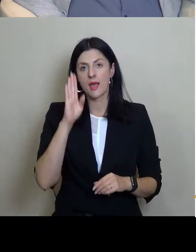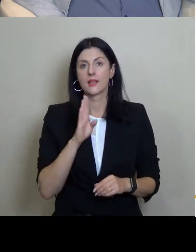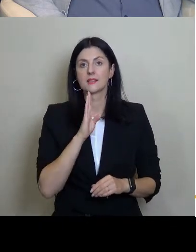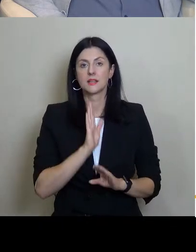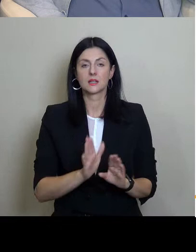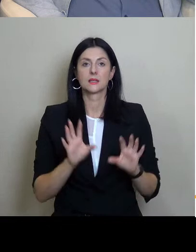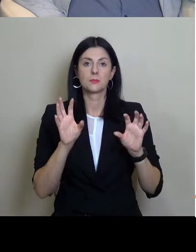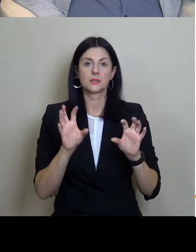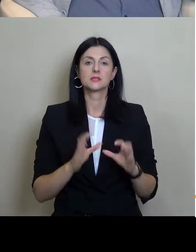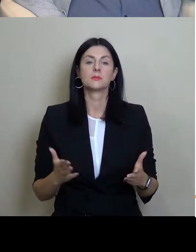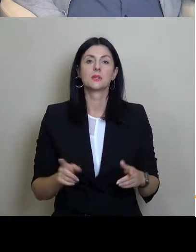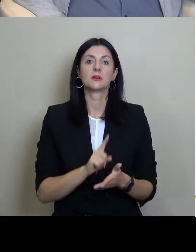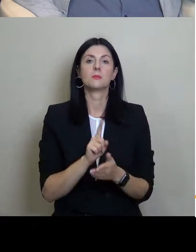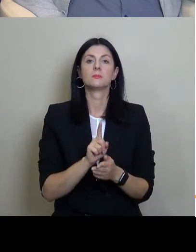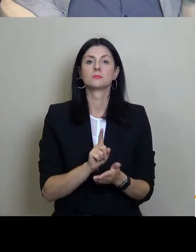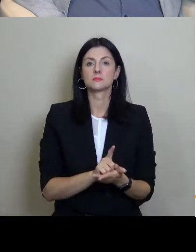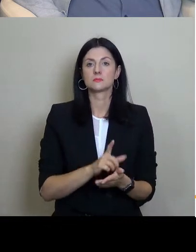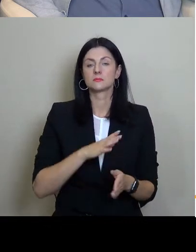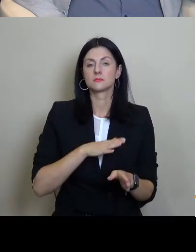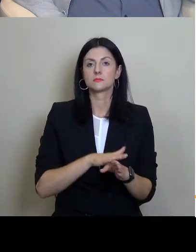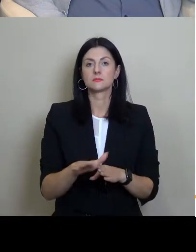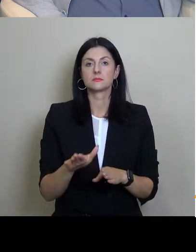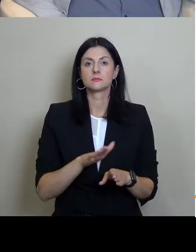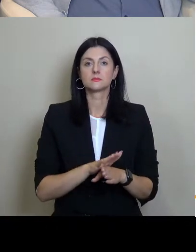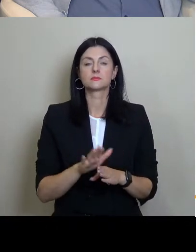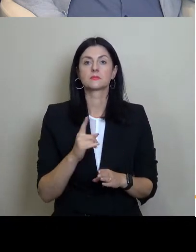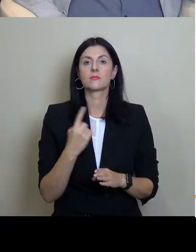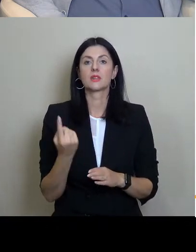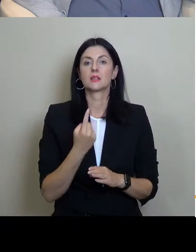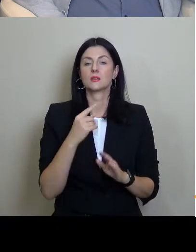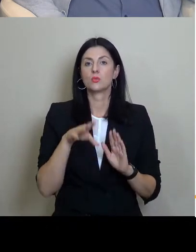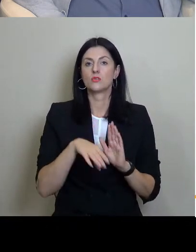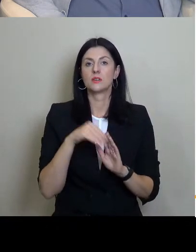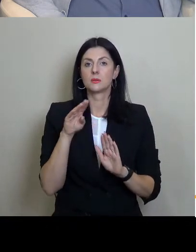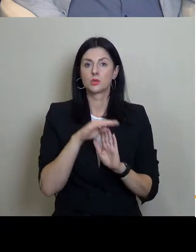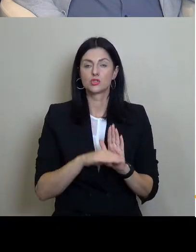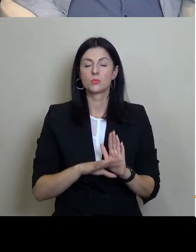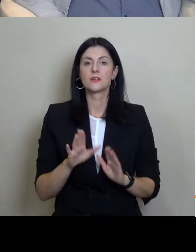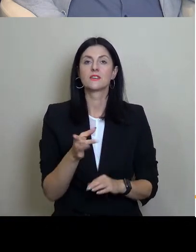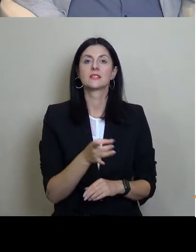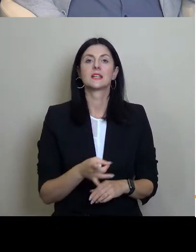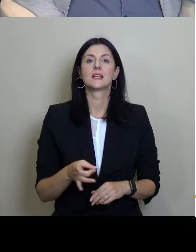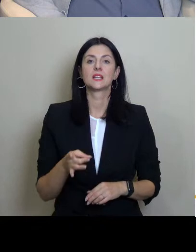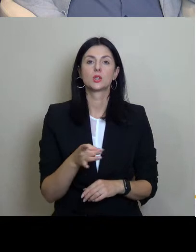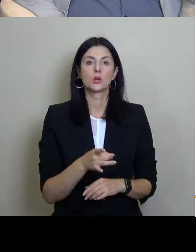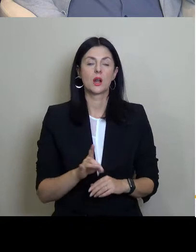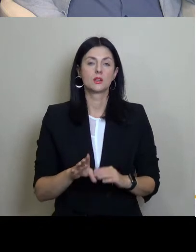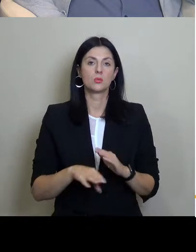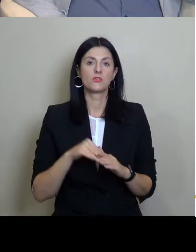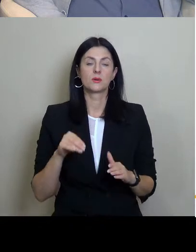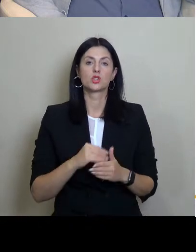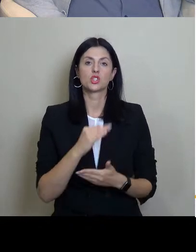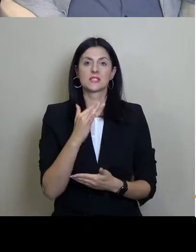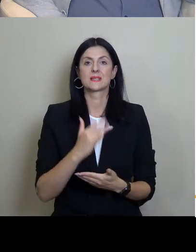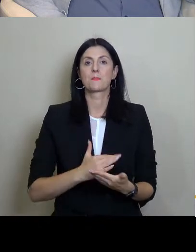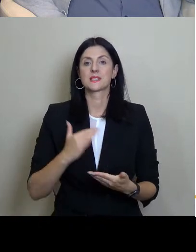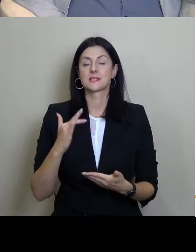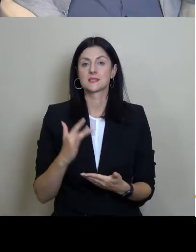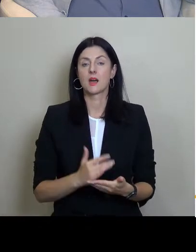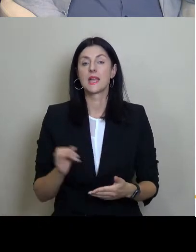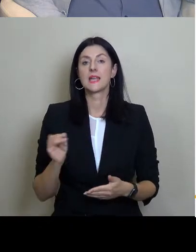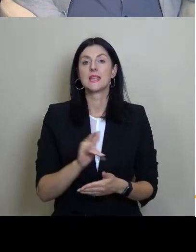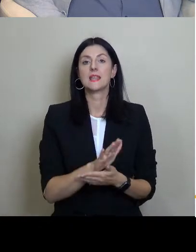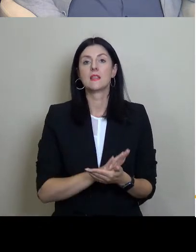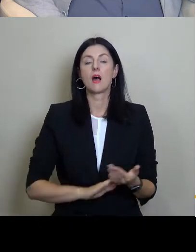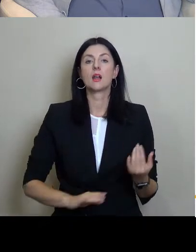12. Gender principle should be abided by, whether it is the uniform election list or in